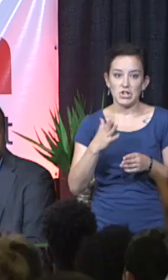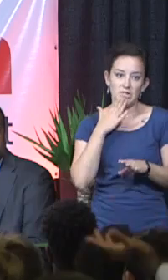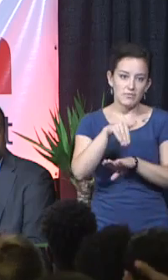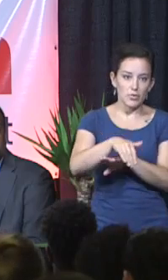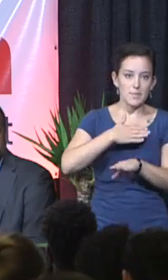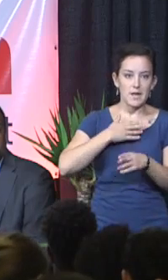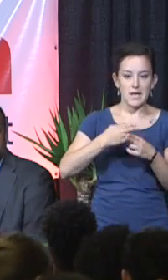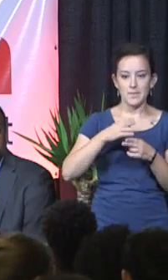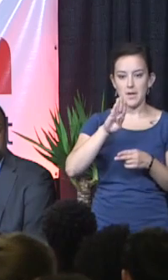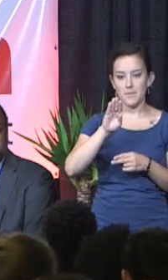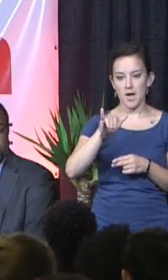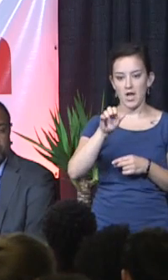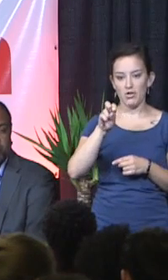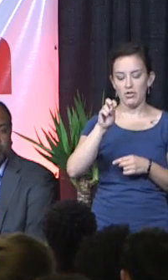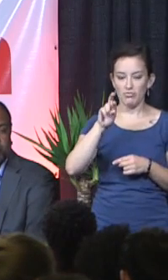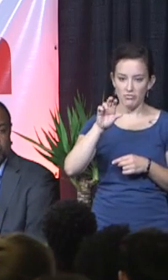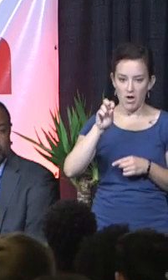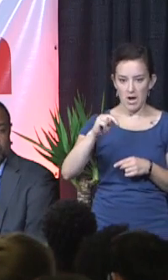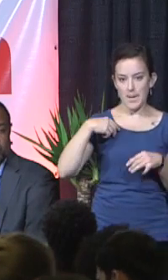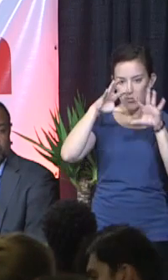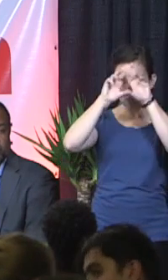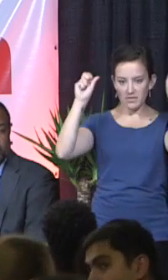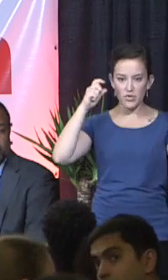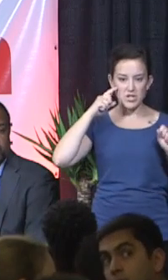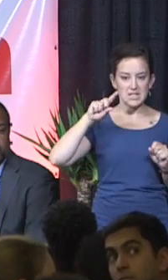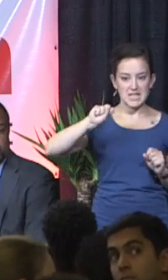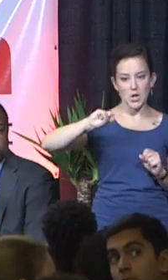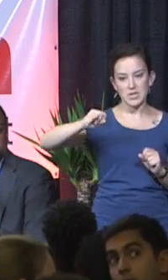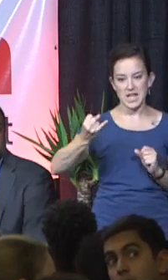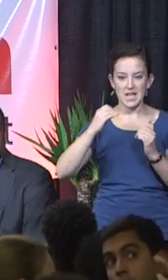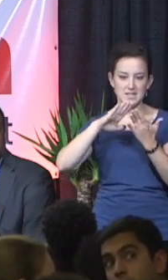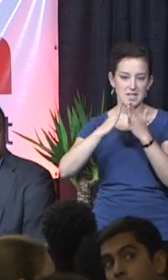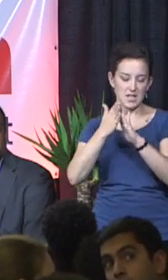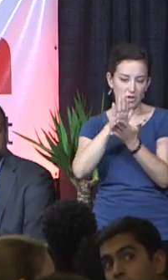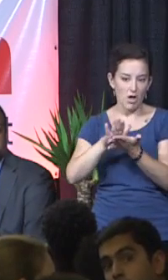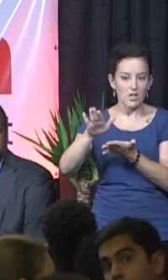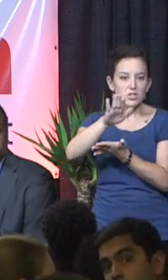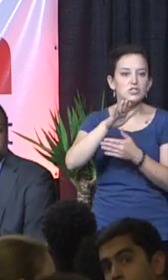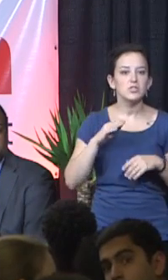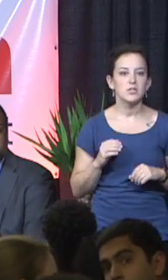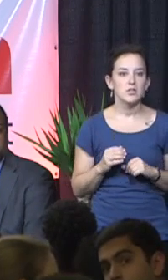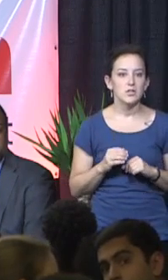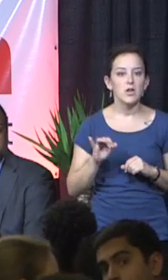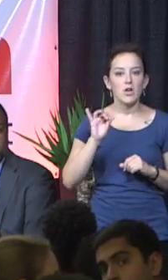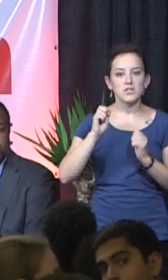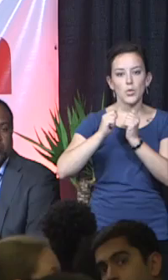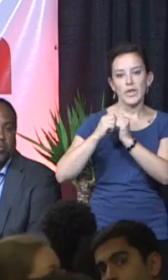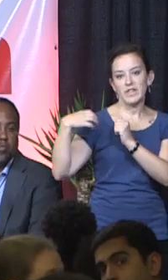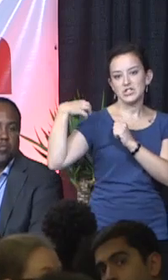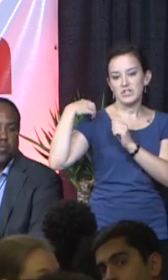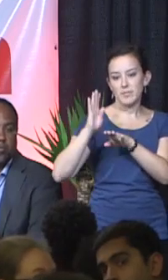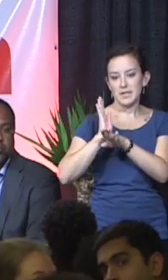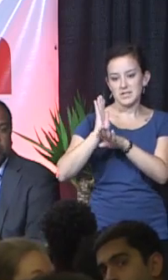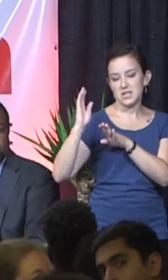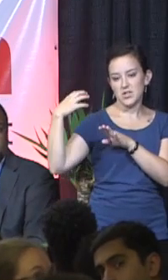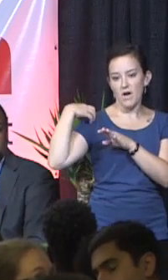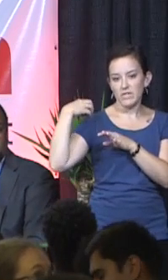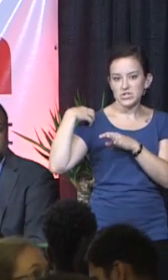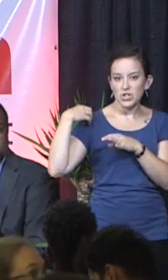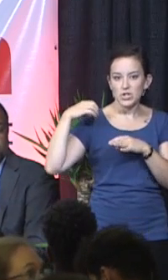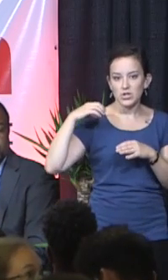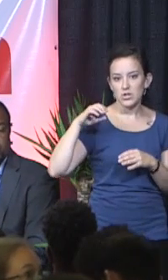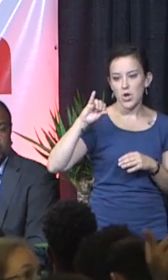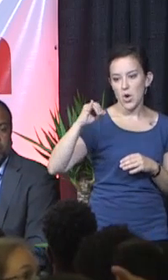afternoon. My name is Byron Breland. I serve as the president for San Jose City College in San Jose. And I'm also here with our Chief Business Officer, Vice President